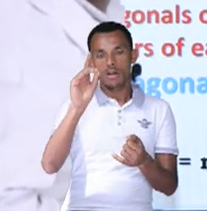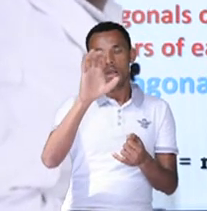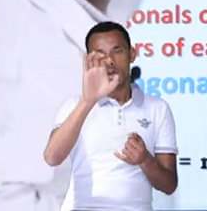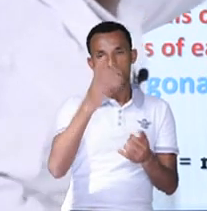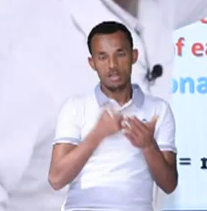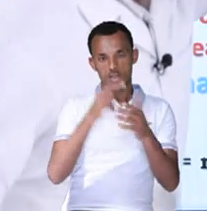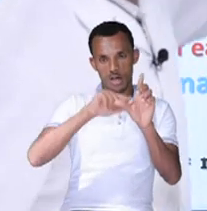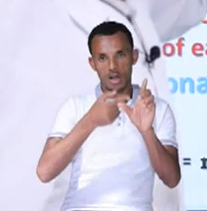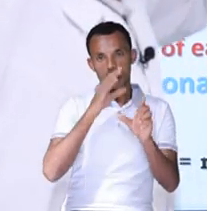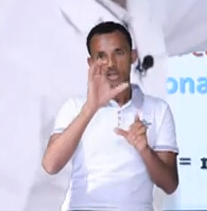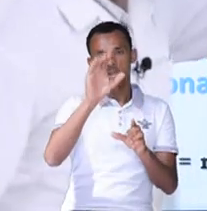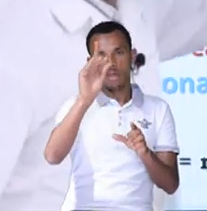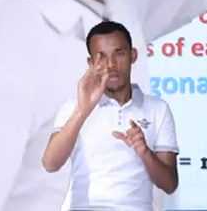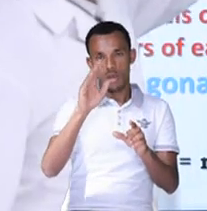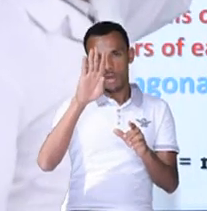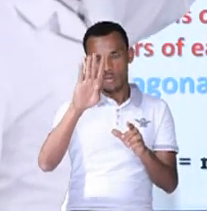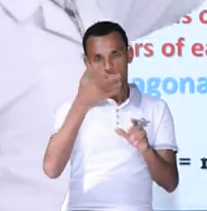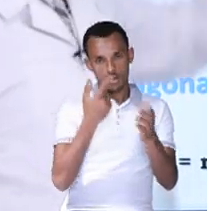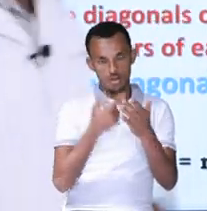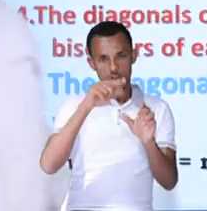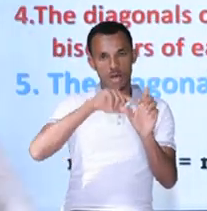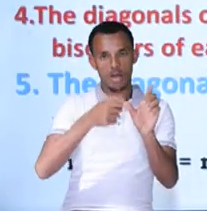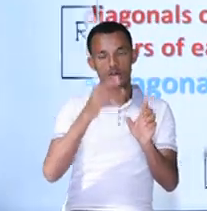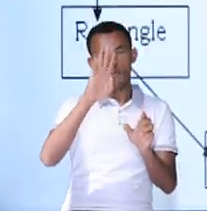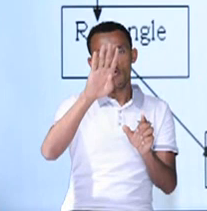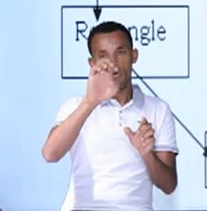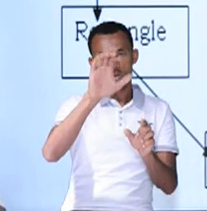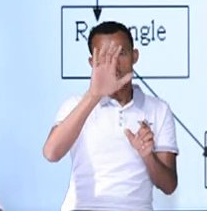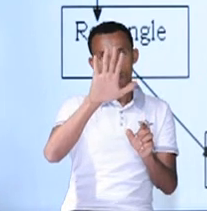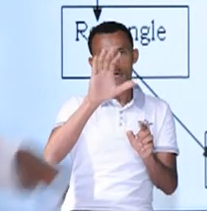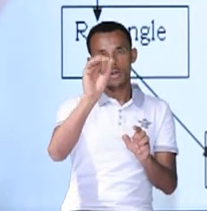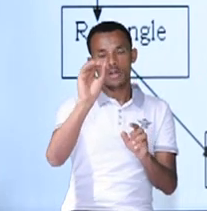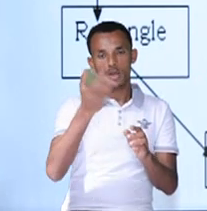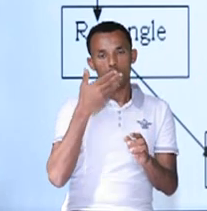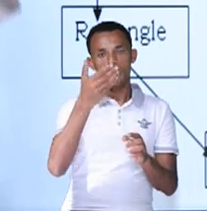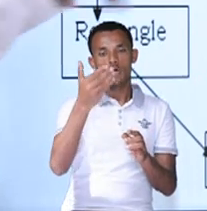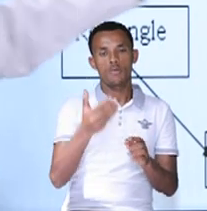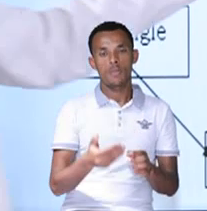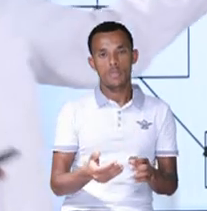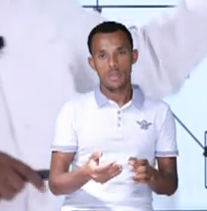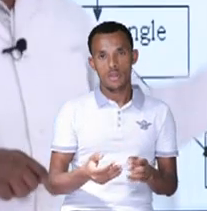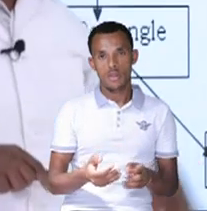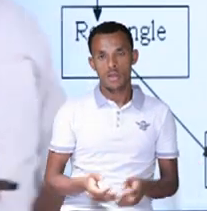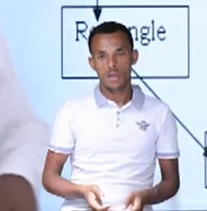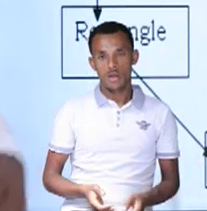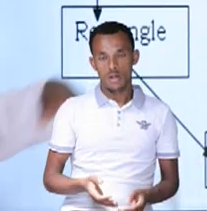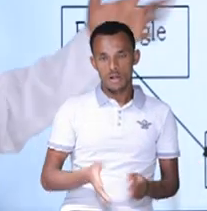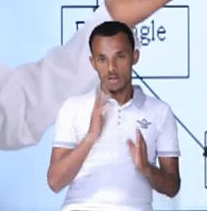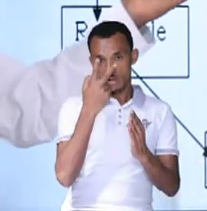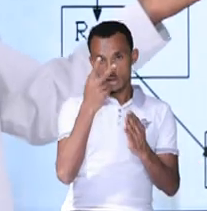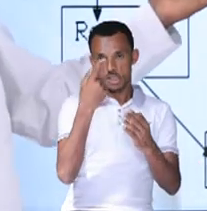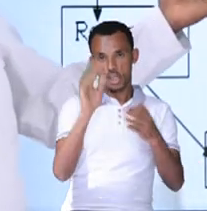these angles, and also CDB, these angles 45 degree. Good. Let's see, we see